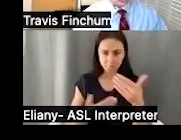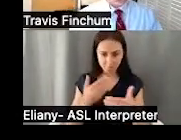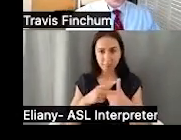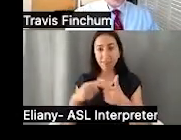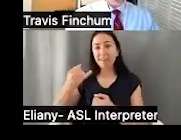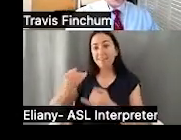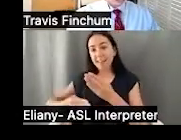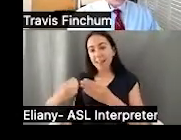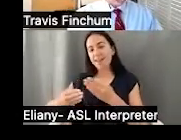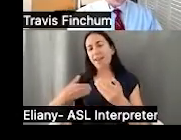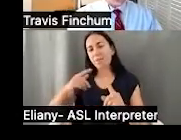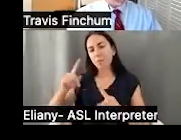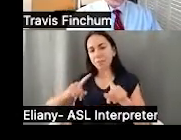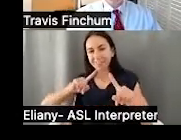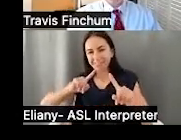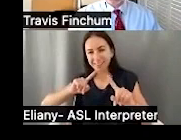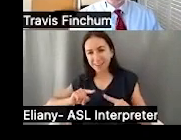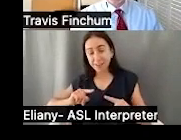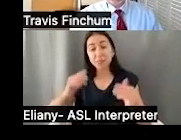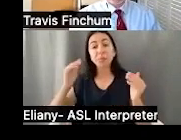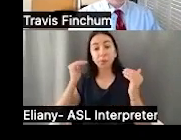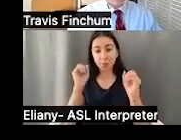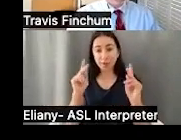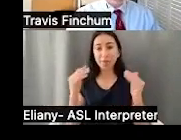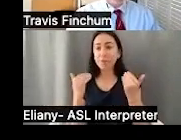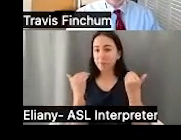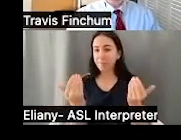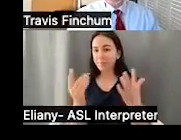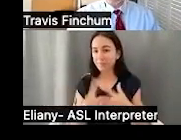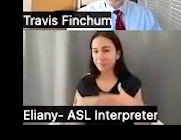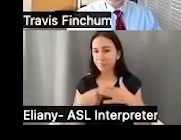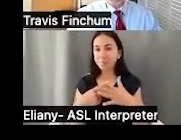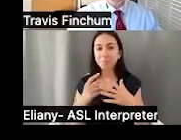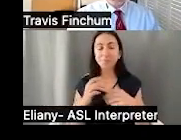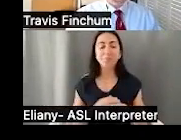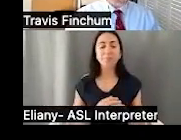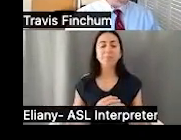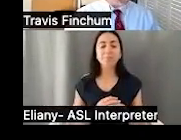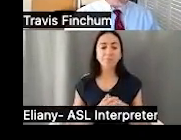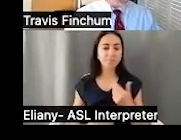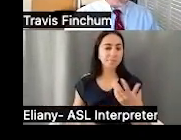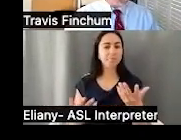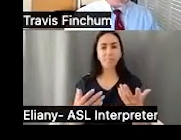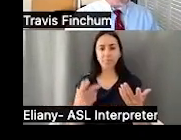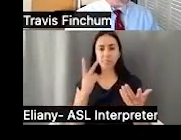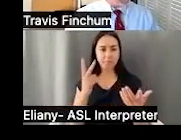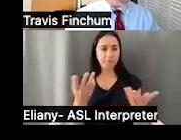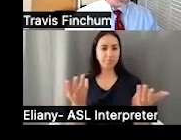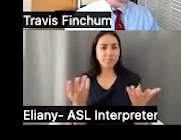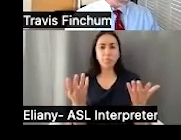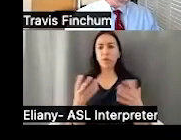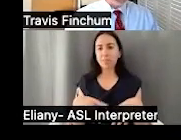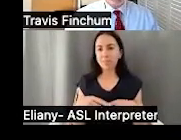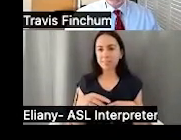at the end. And so with that, we're going to go ahead and get going. We're going to start off kind of with the big picture of what are special